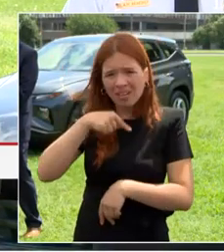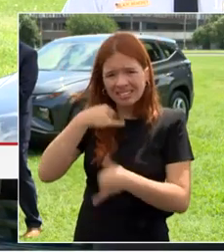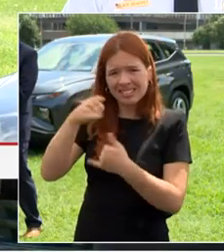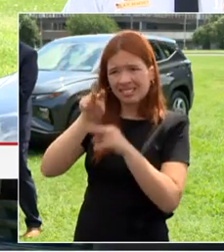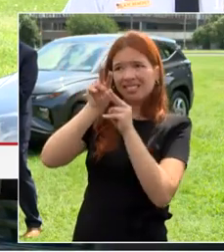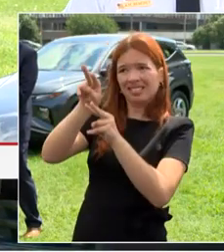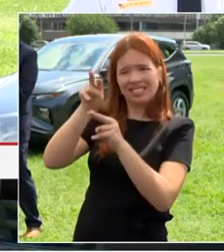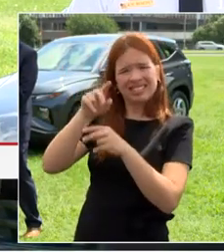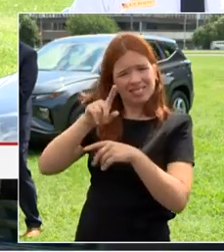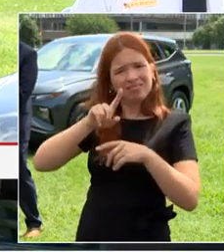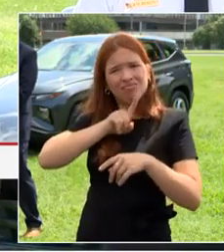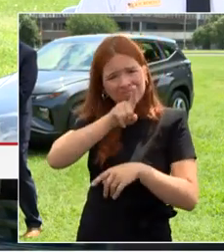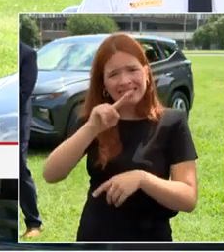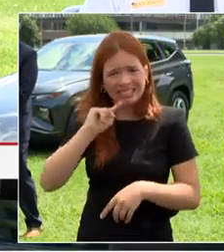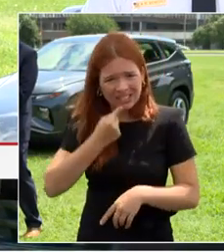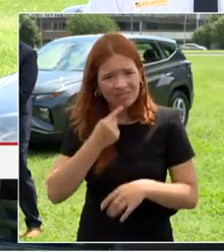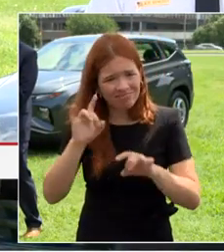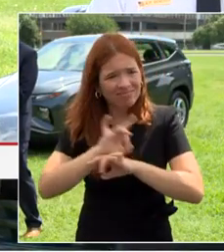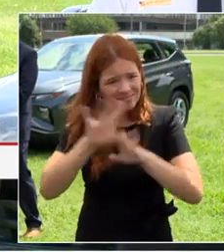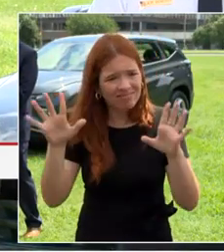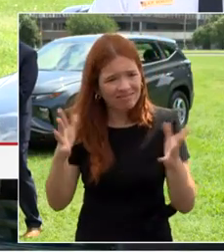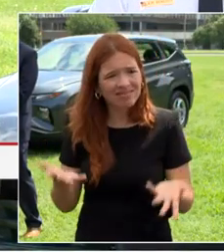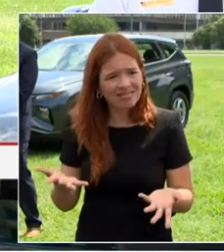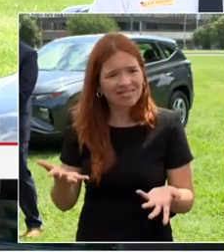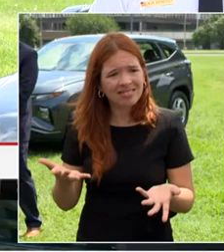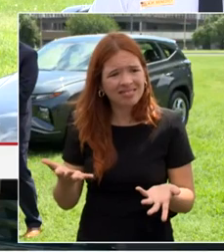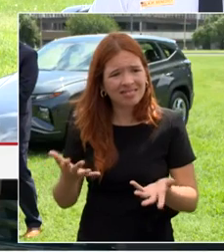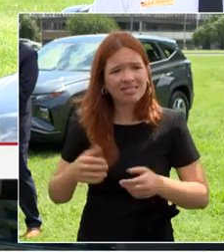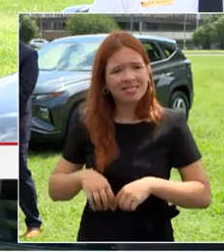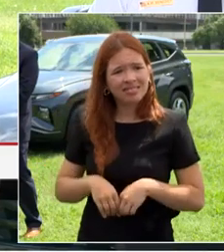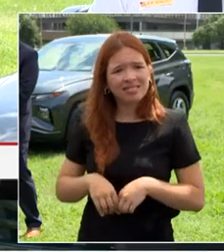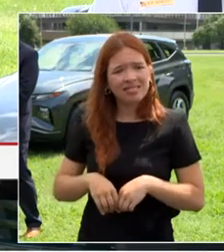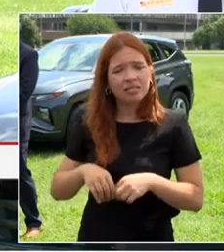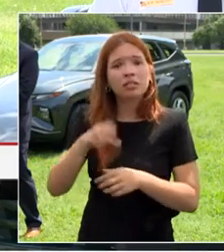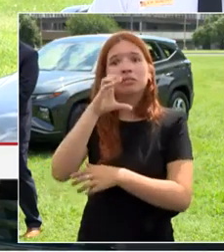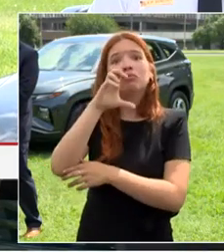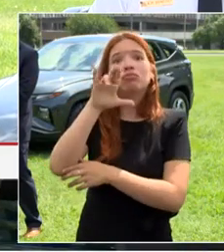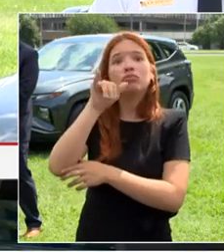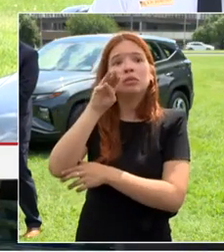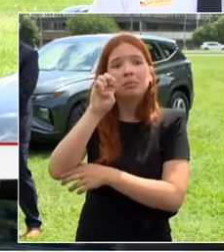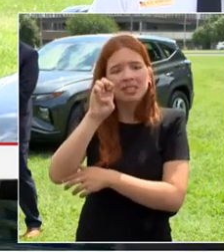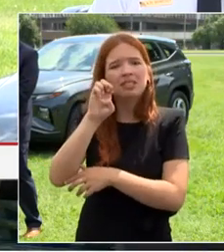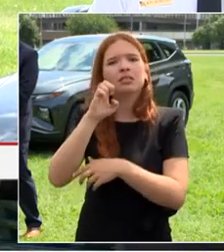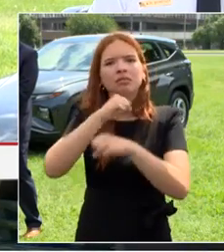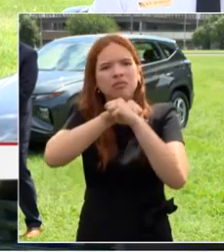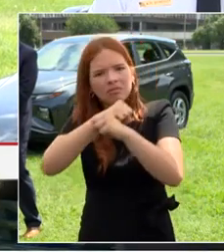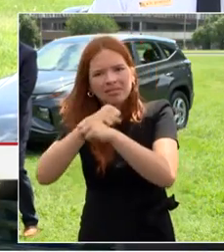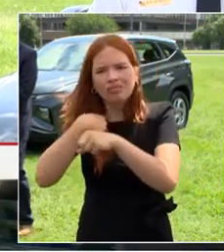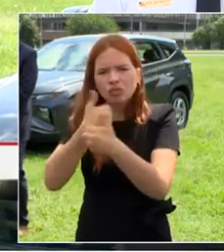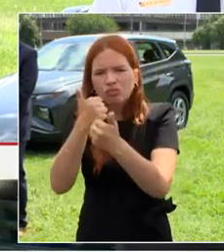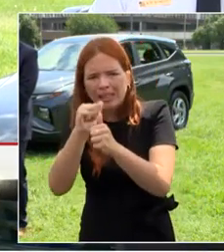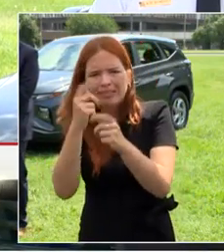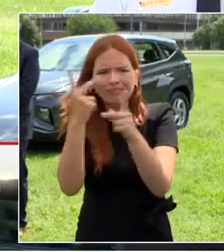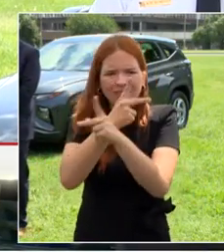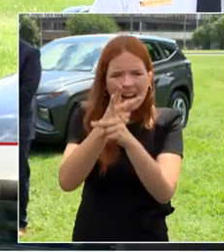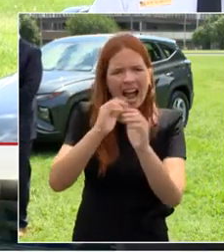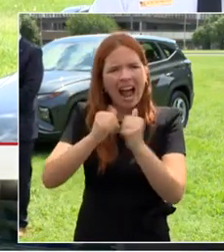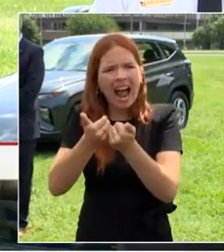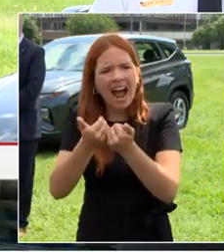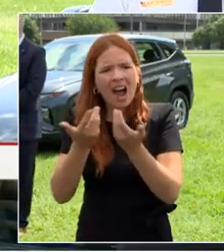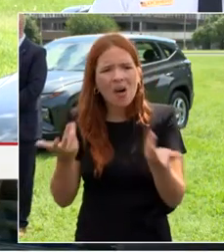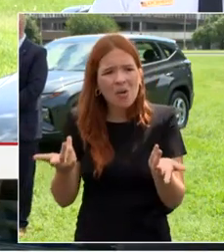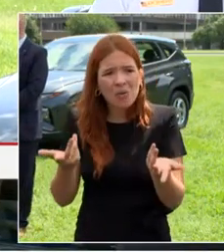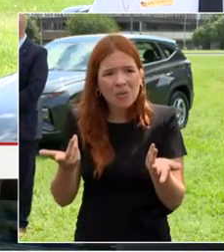ways that we can prevent crime by letting would-be criminals know that these cars aren't going to be